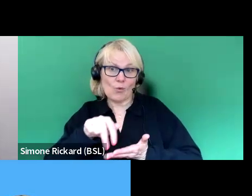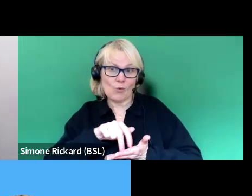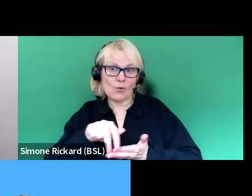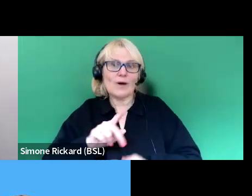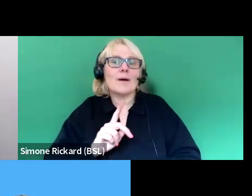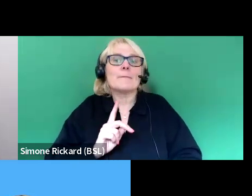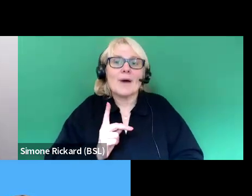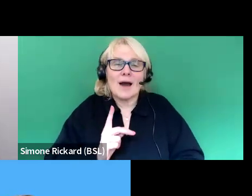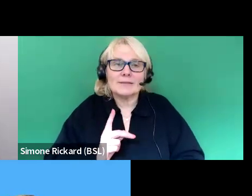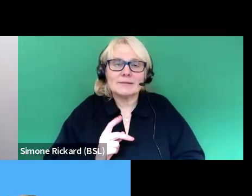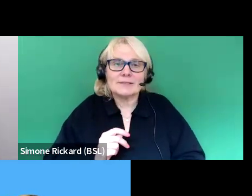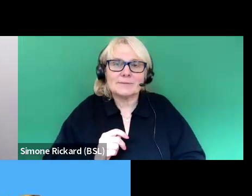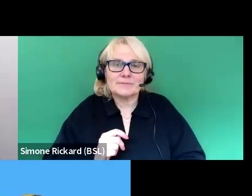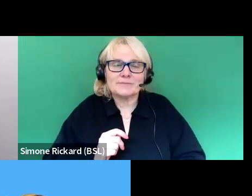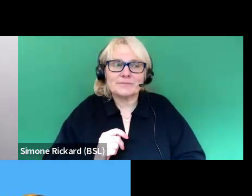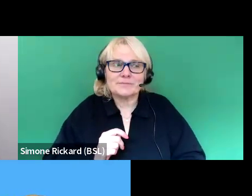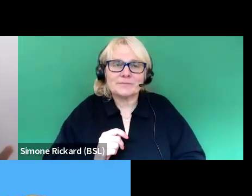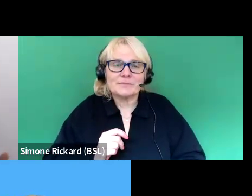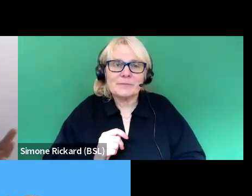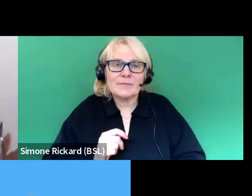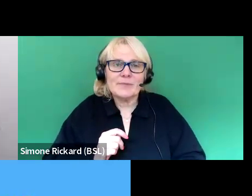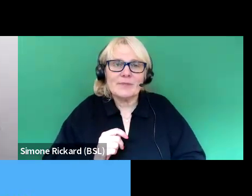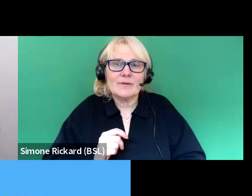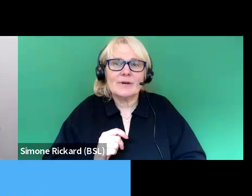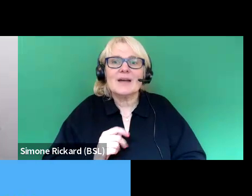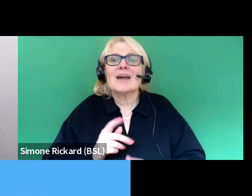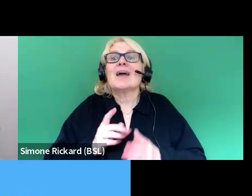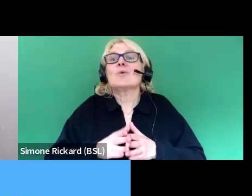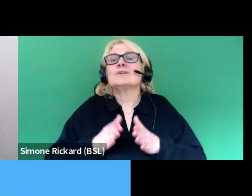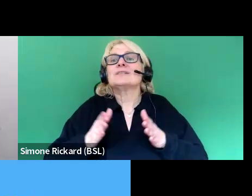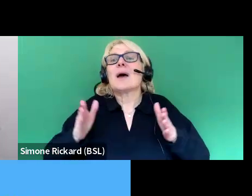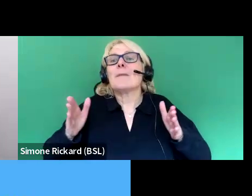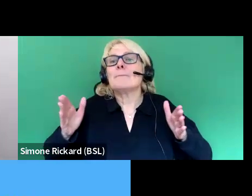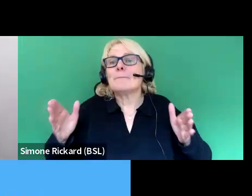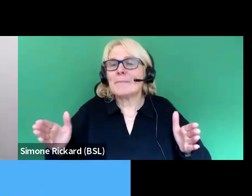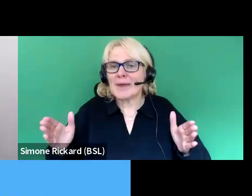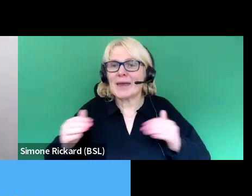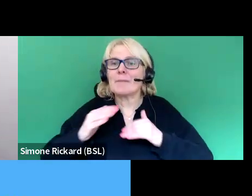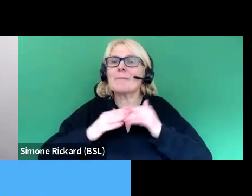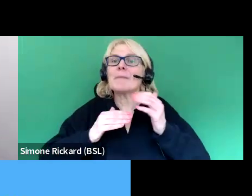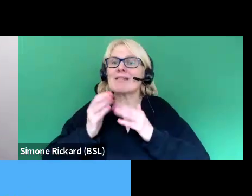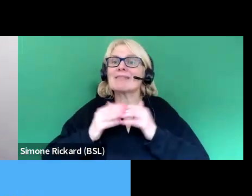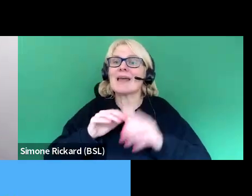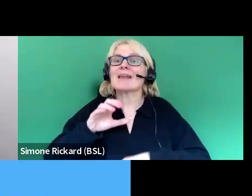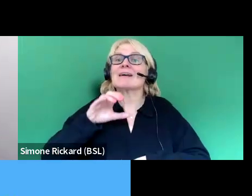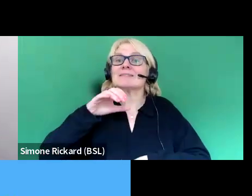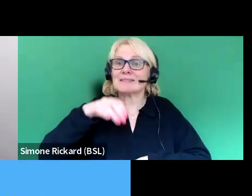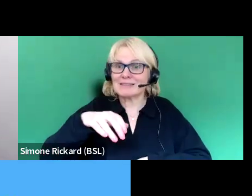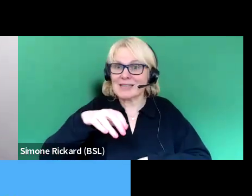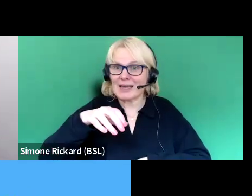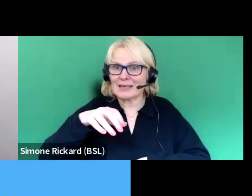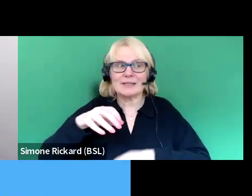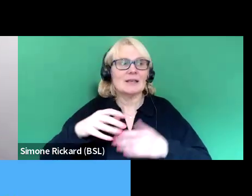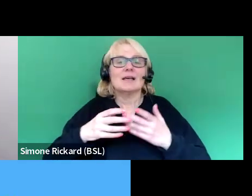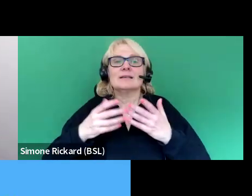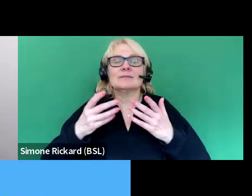But unfortunately, it was at the time when it was on a big industrial estate, when a lot of cars were leaving other companies,